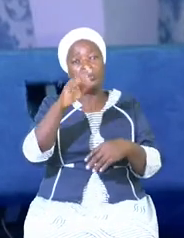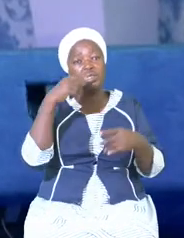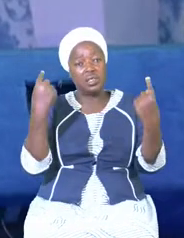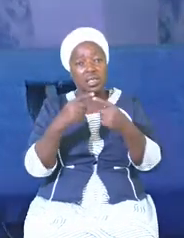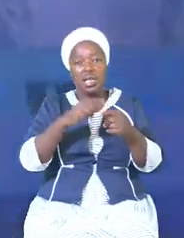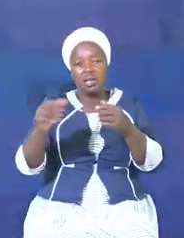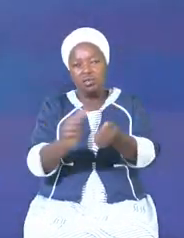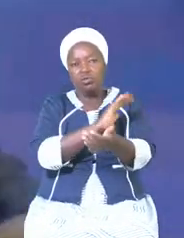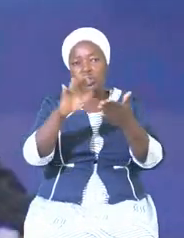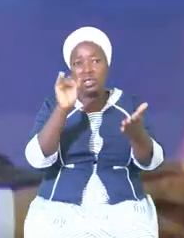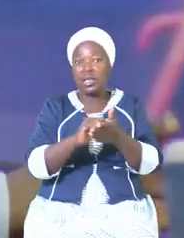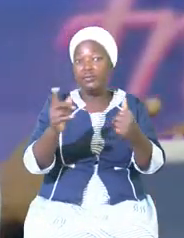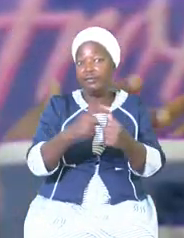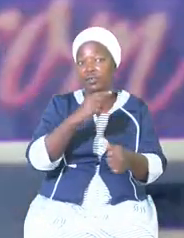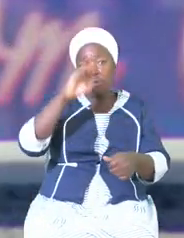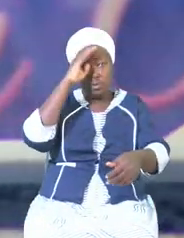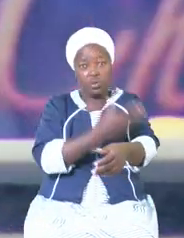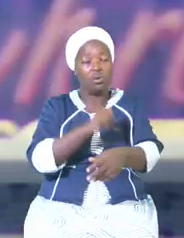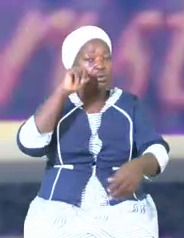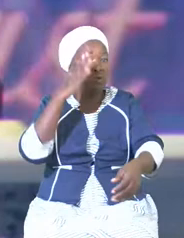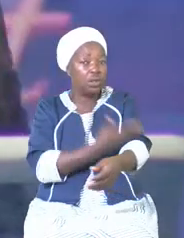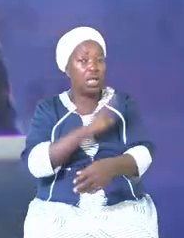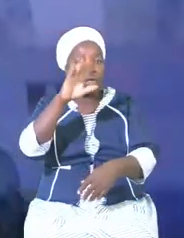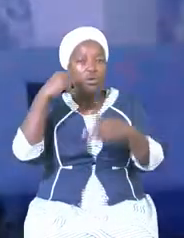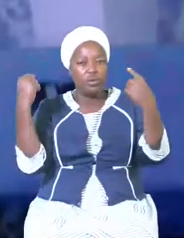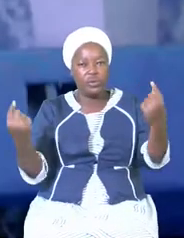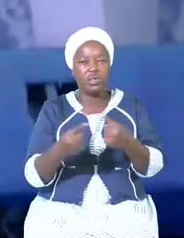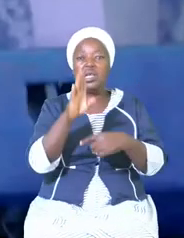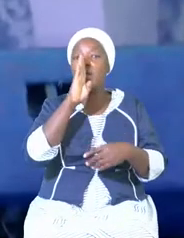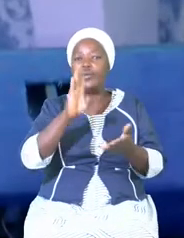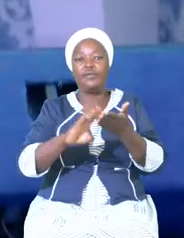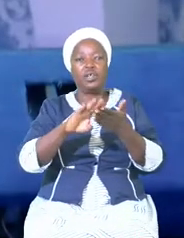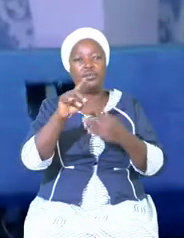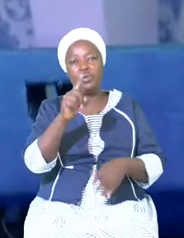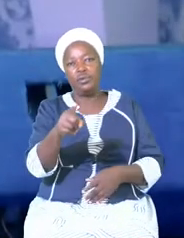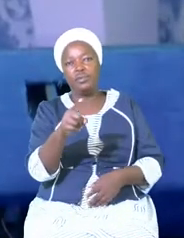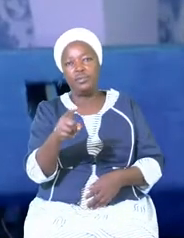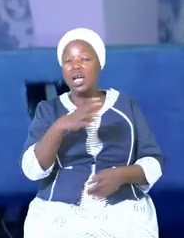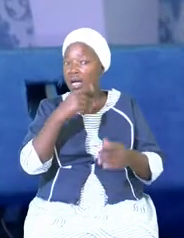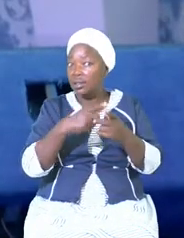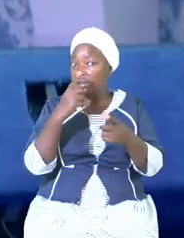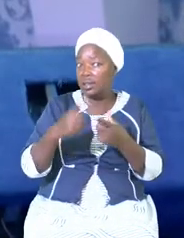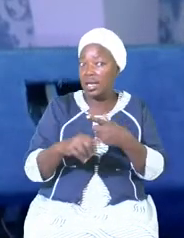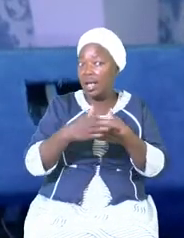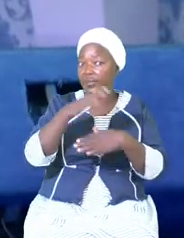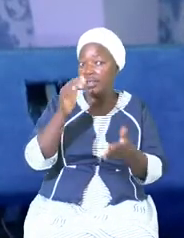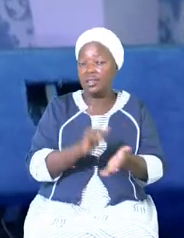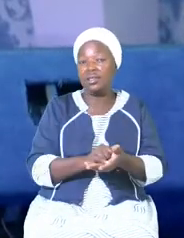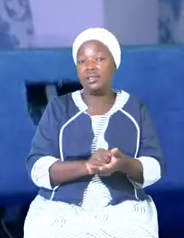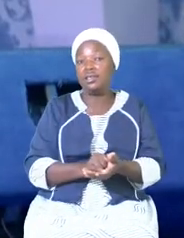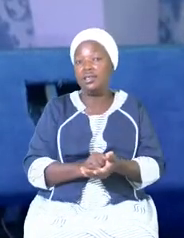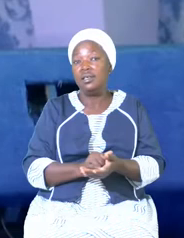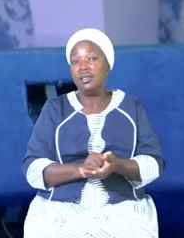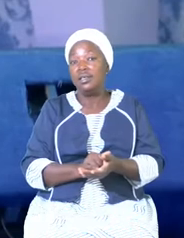Son, daughter, thy sins be forgiven thee. And then after that, if he